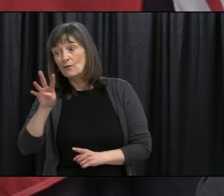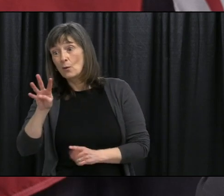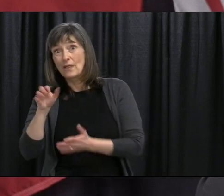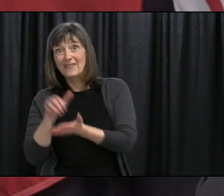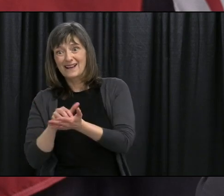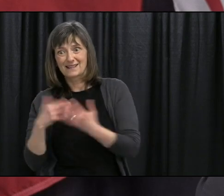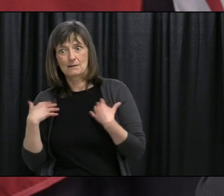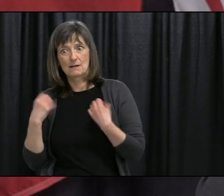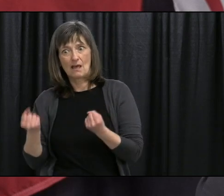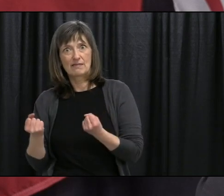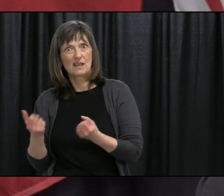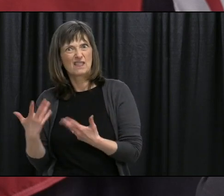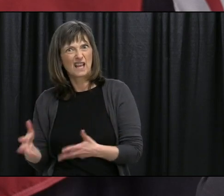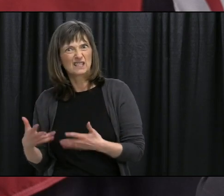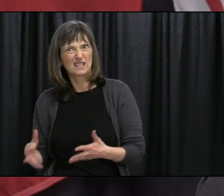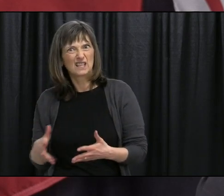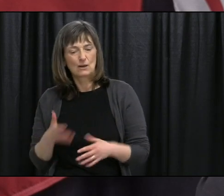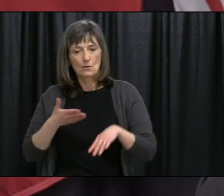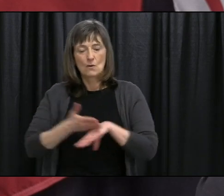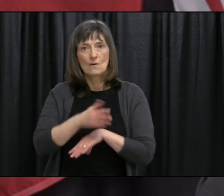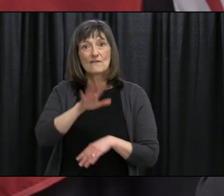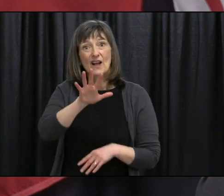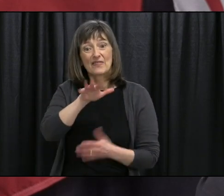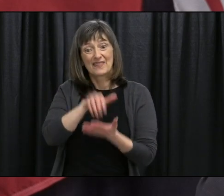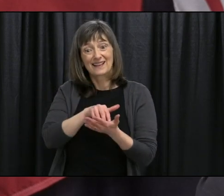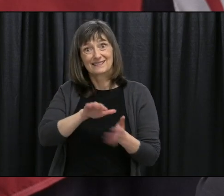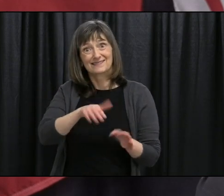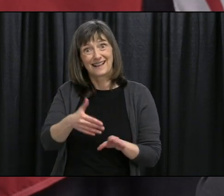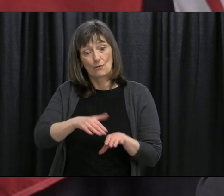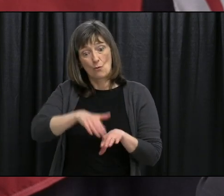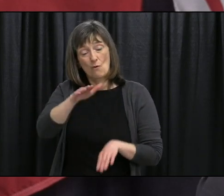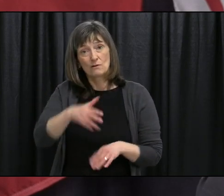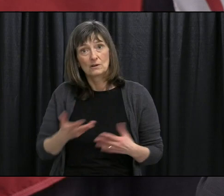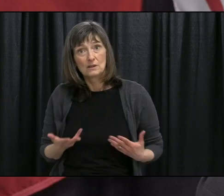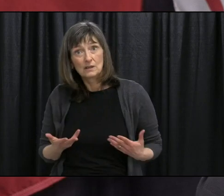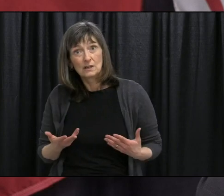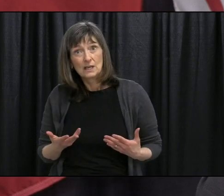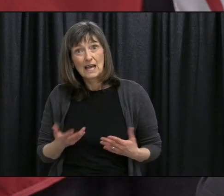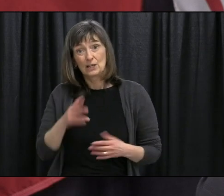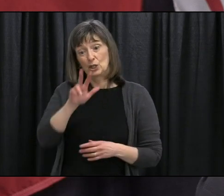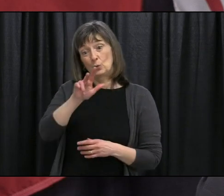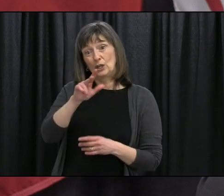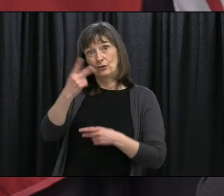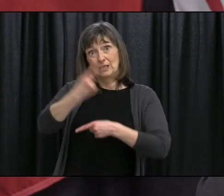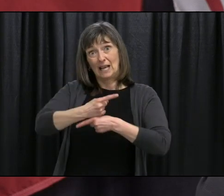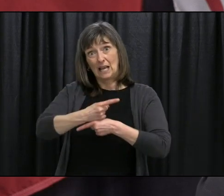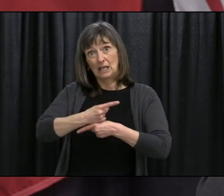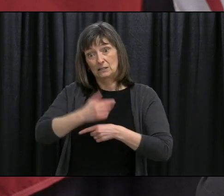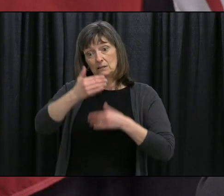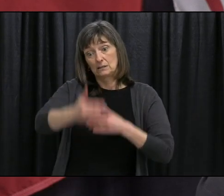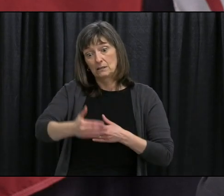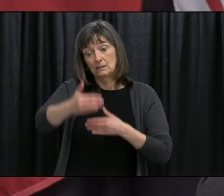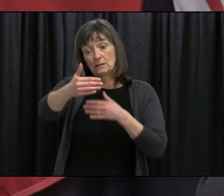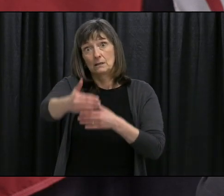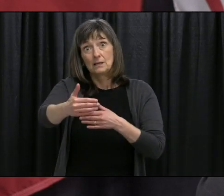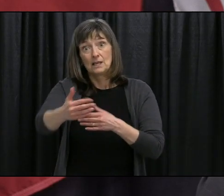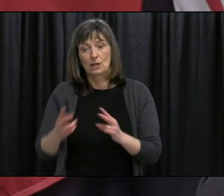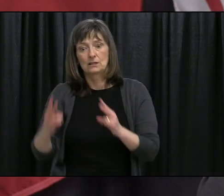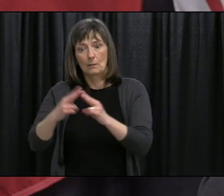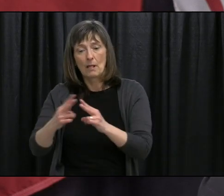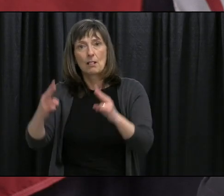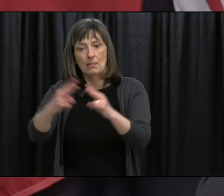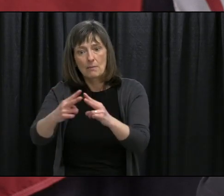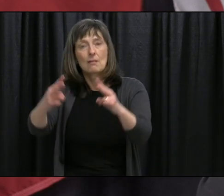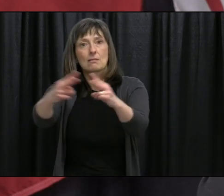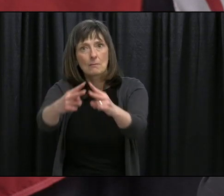over 5,000 deaths. And these numbers are doubling every 23 days. So this virus is still active, within our country.